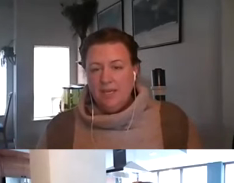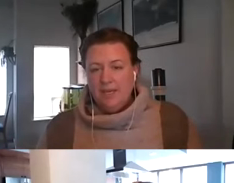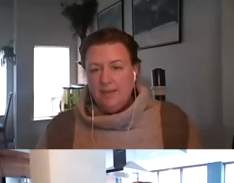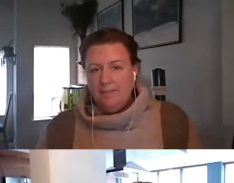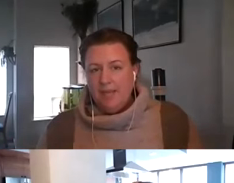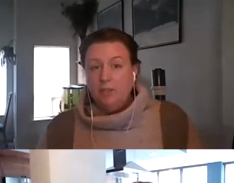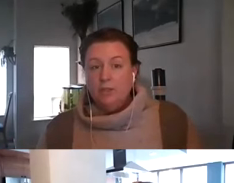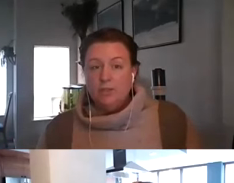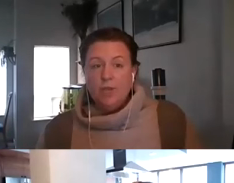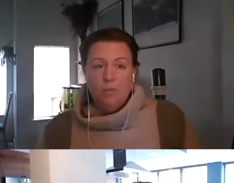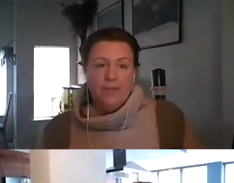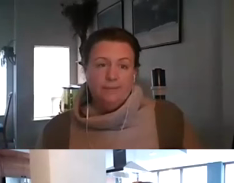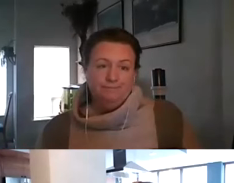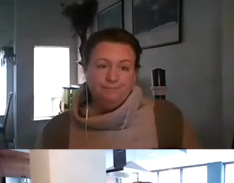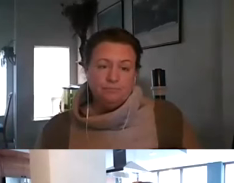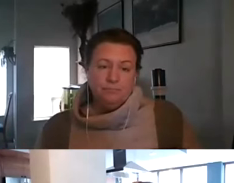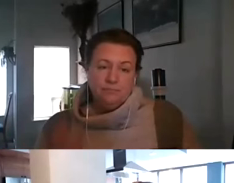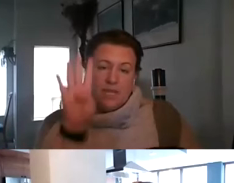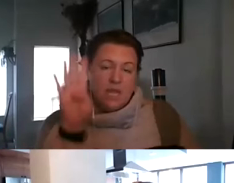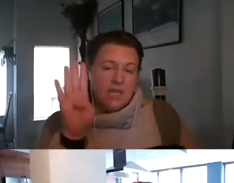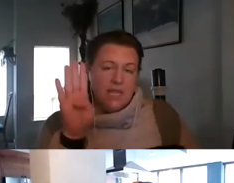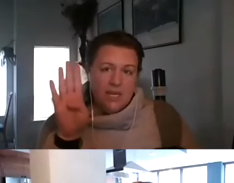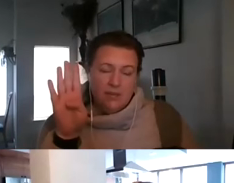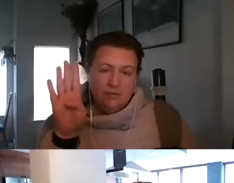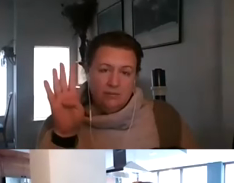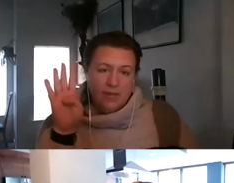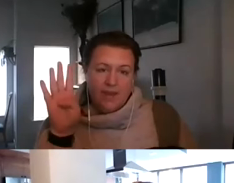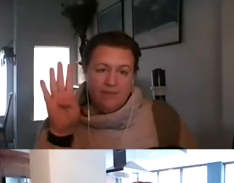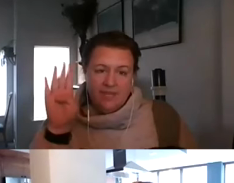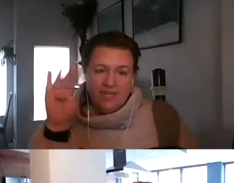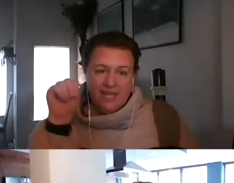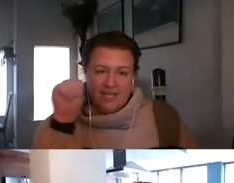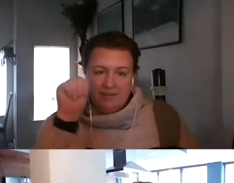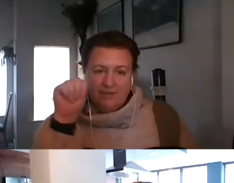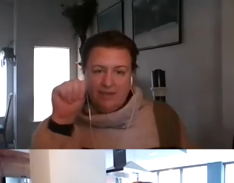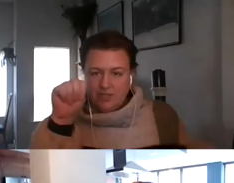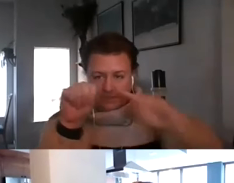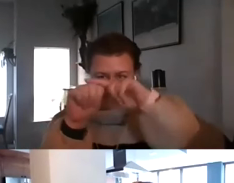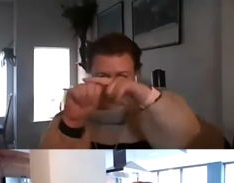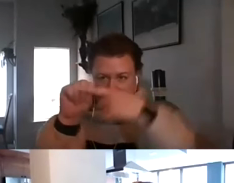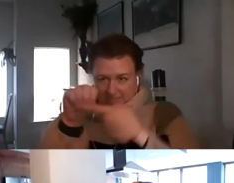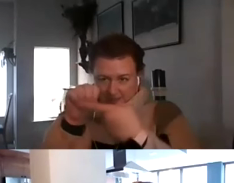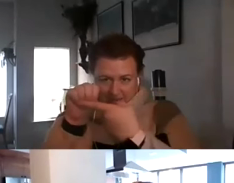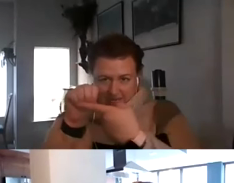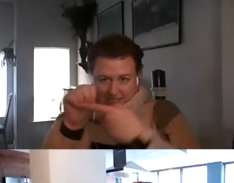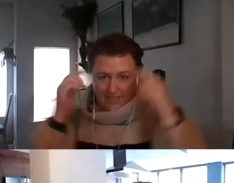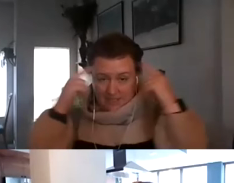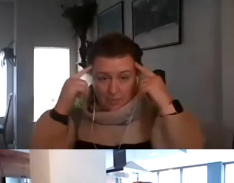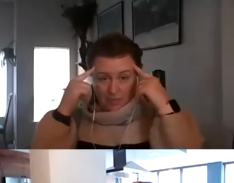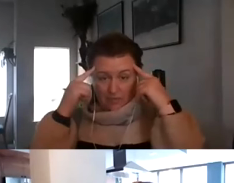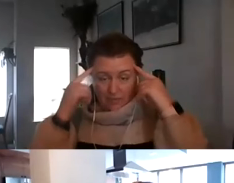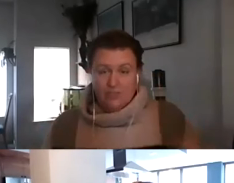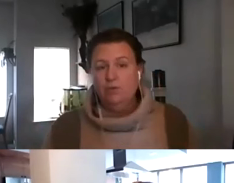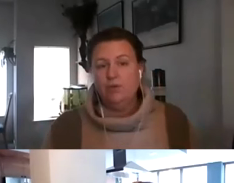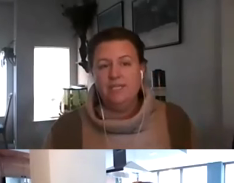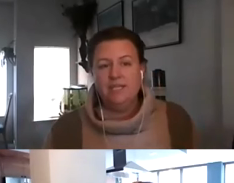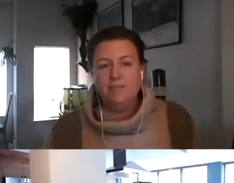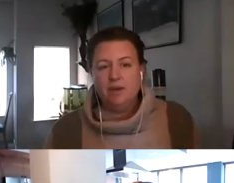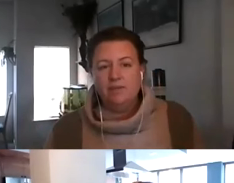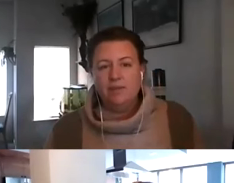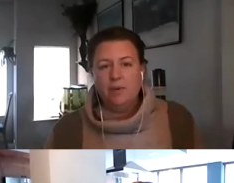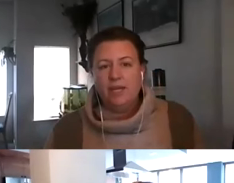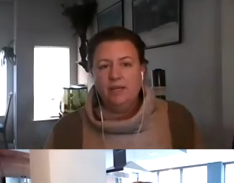dynamics, and learned coping. Then we have the executive function, which the idea with that is it's the